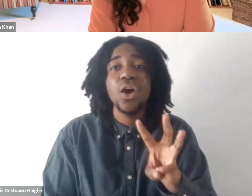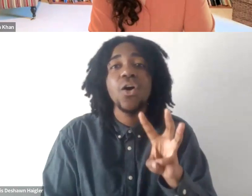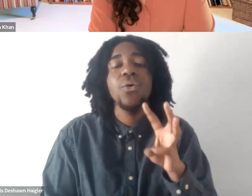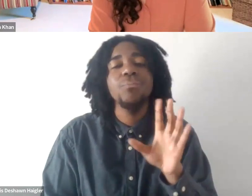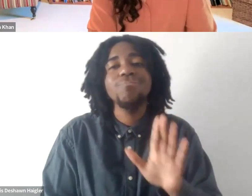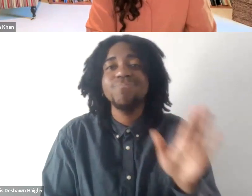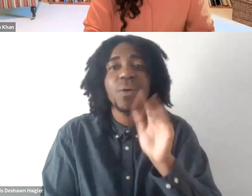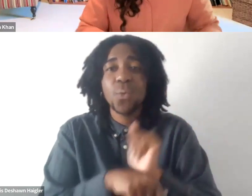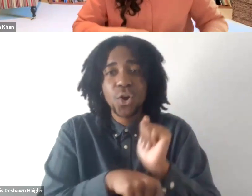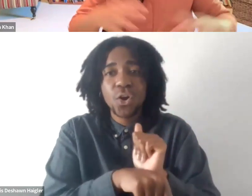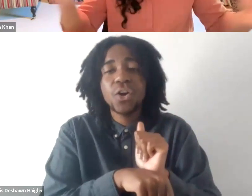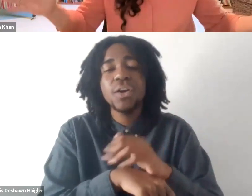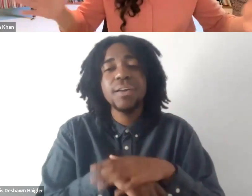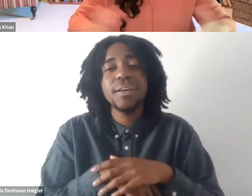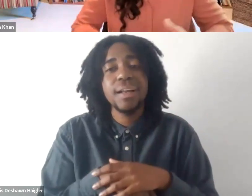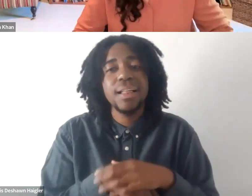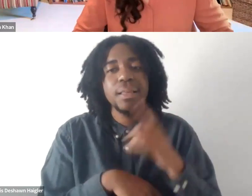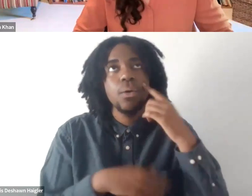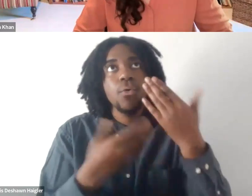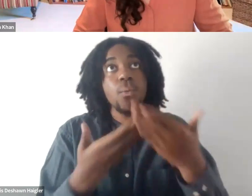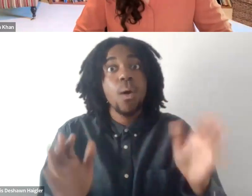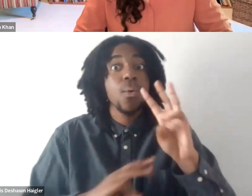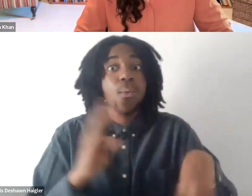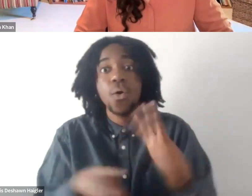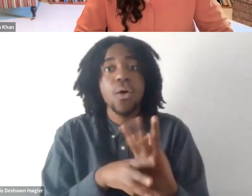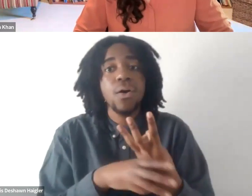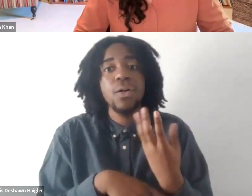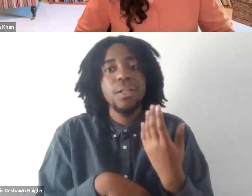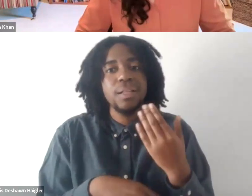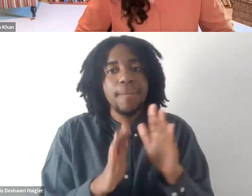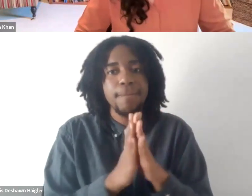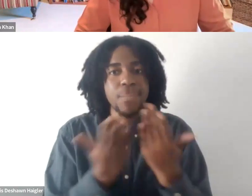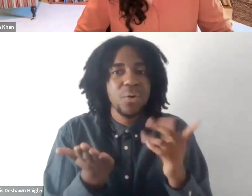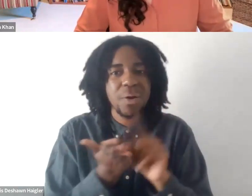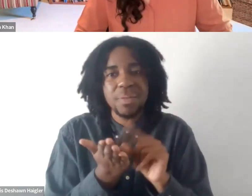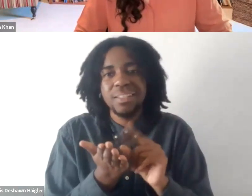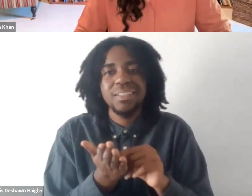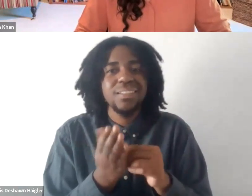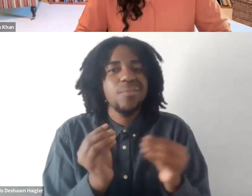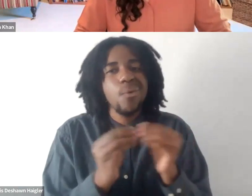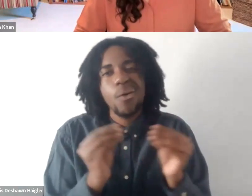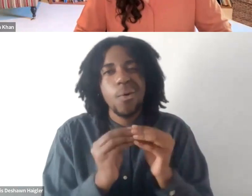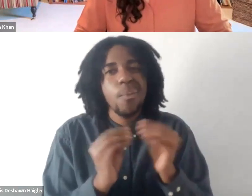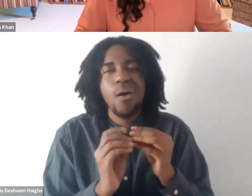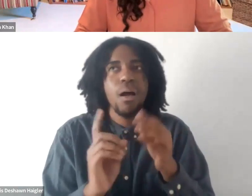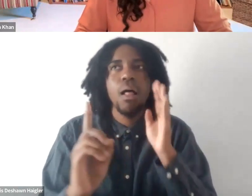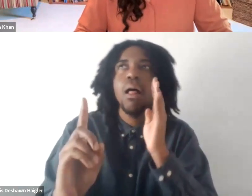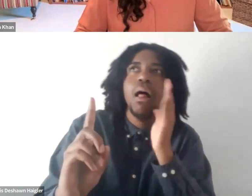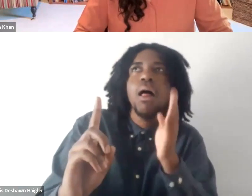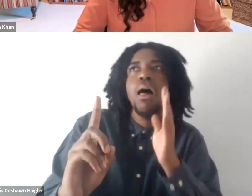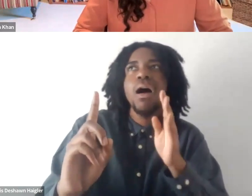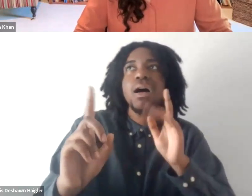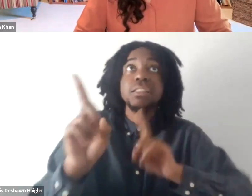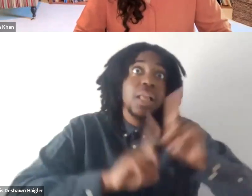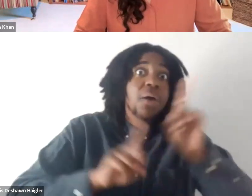like in the wider world, it just seems that book publishing is becoming more and more about celebrity and platform and,